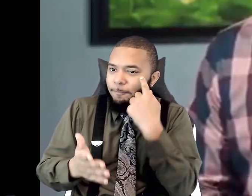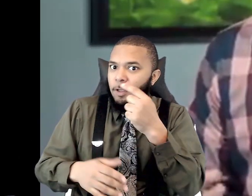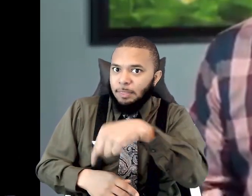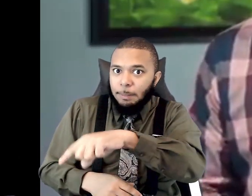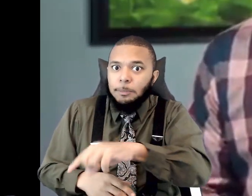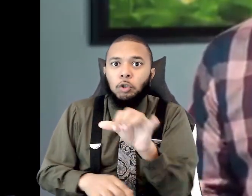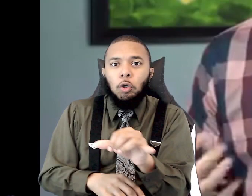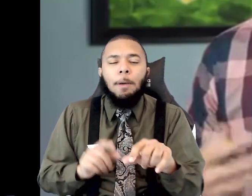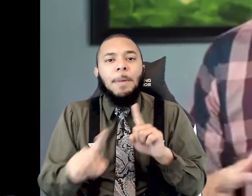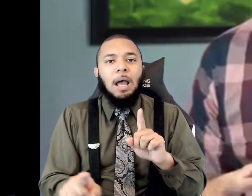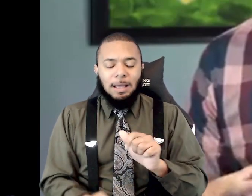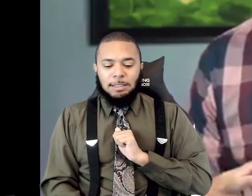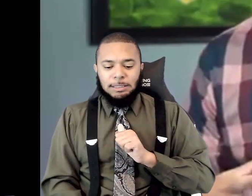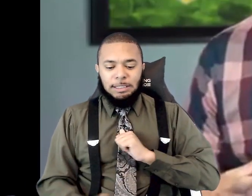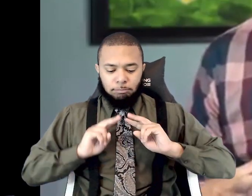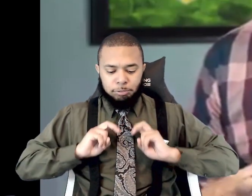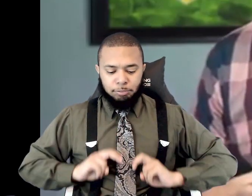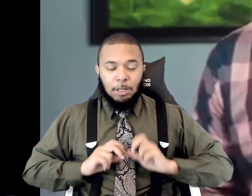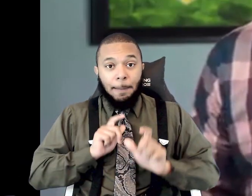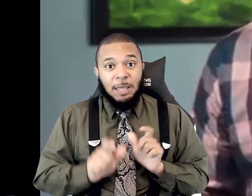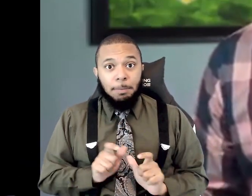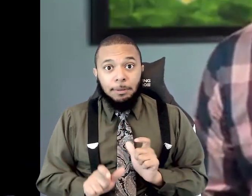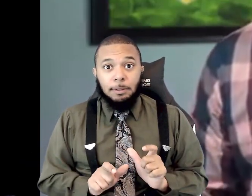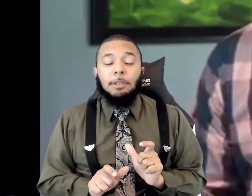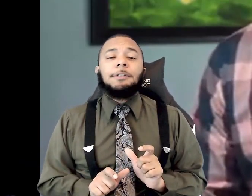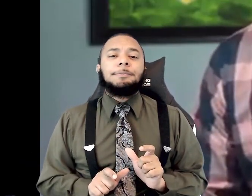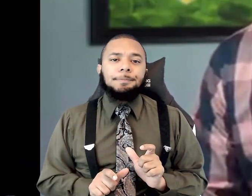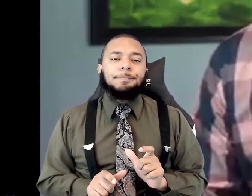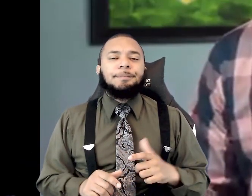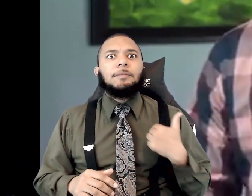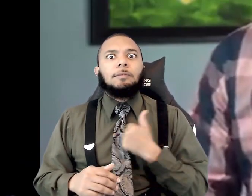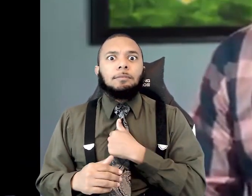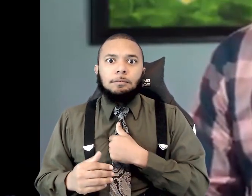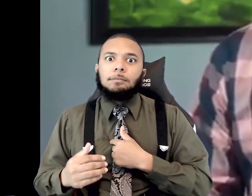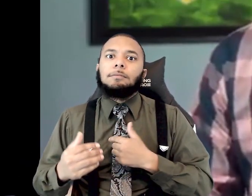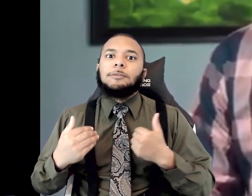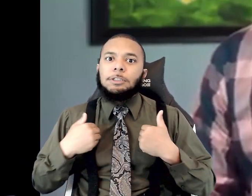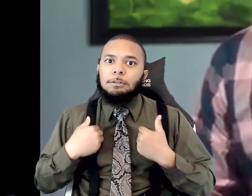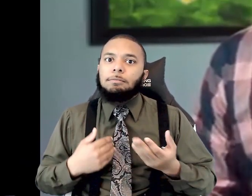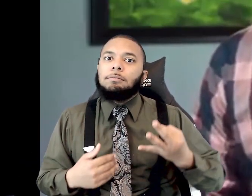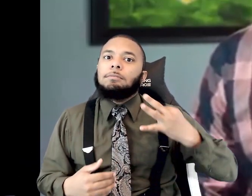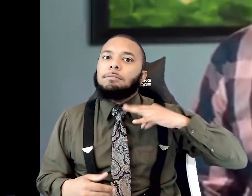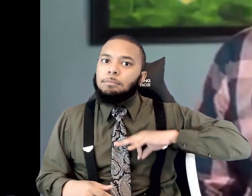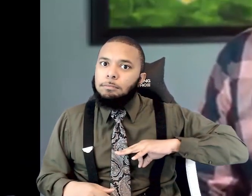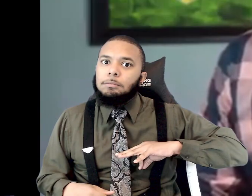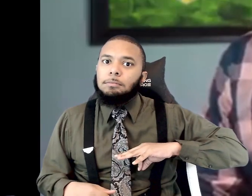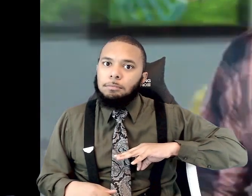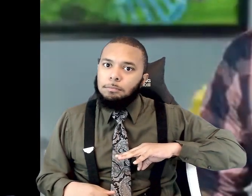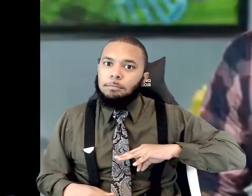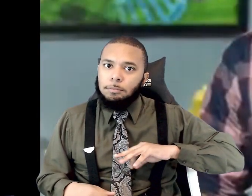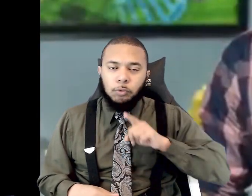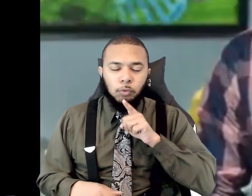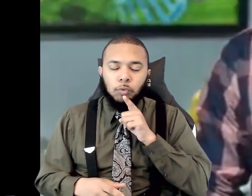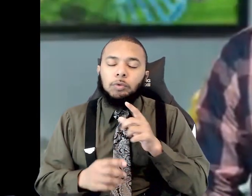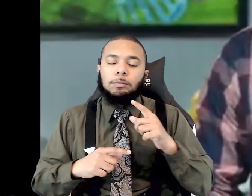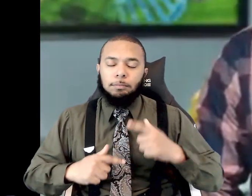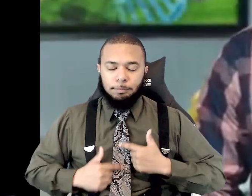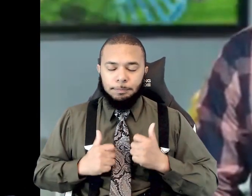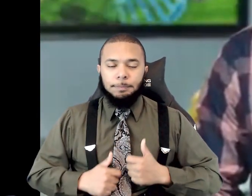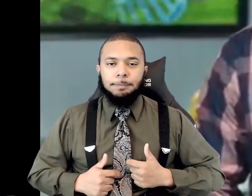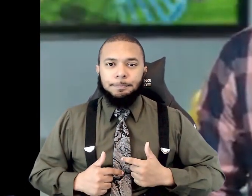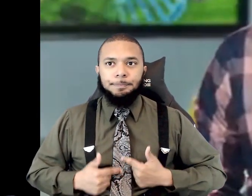look at ourselves as humans, there are a lot of benefits that biodiversity gives us. Most